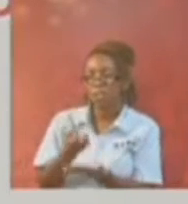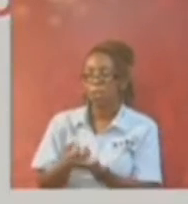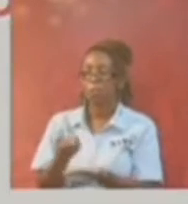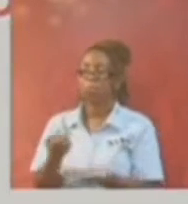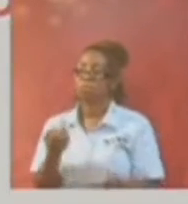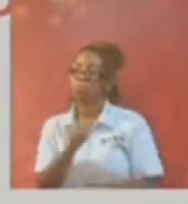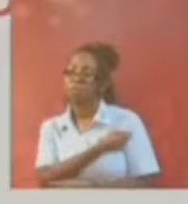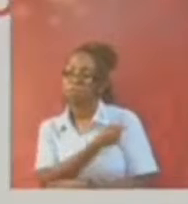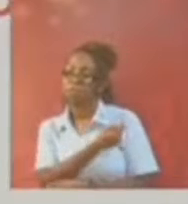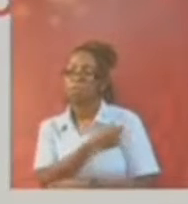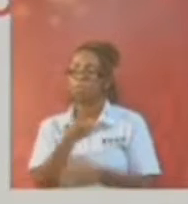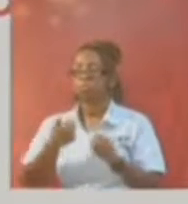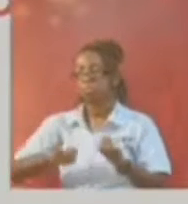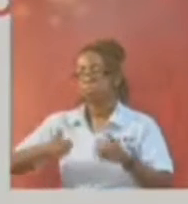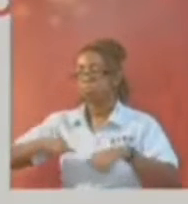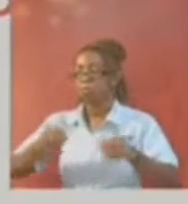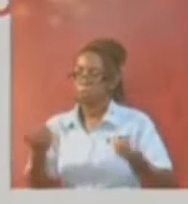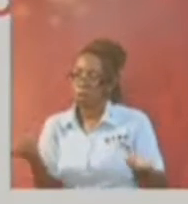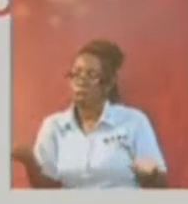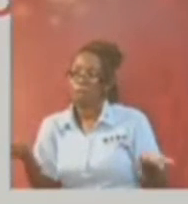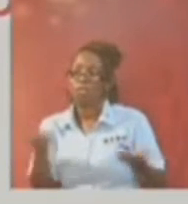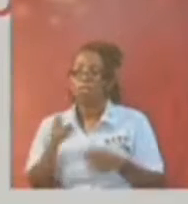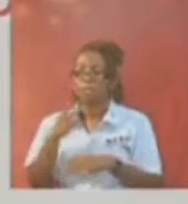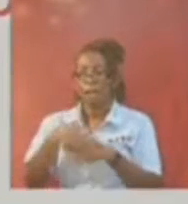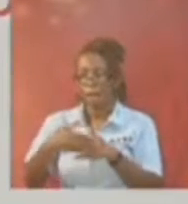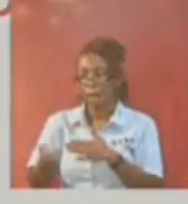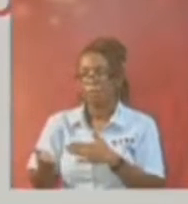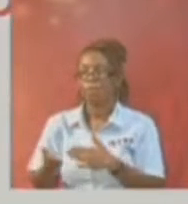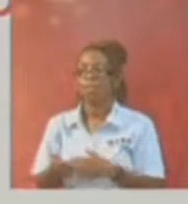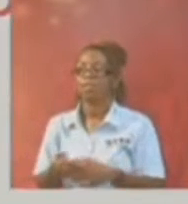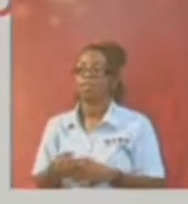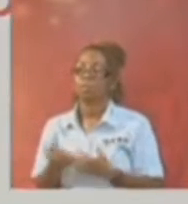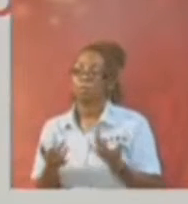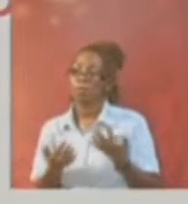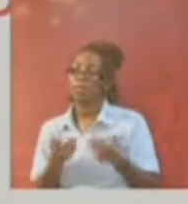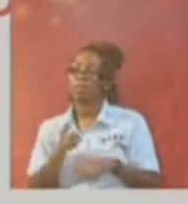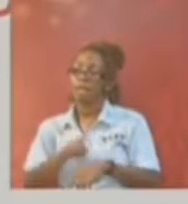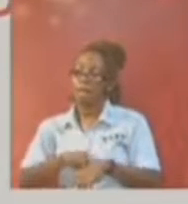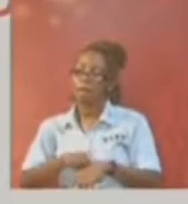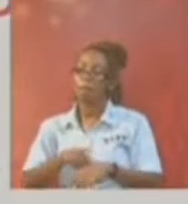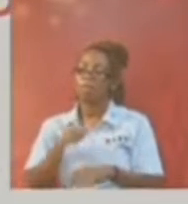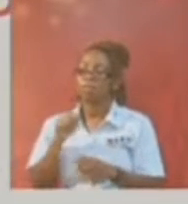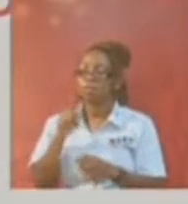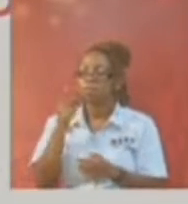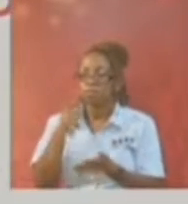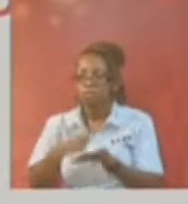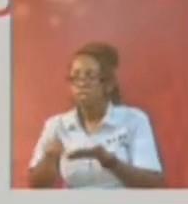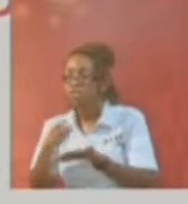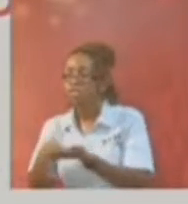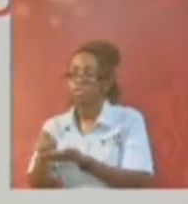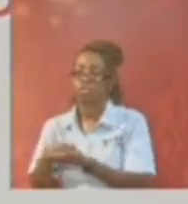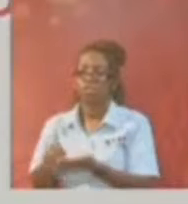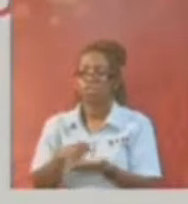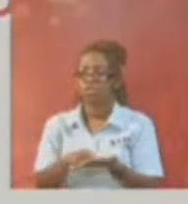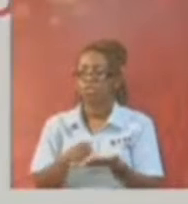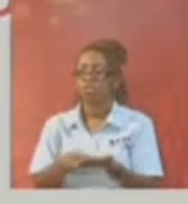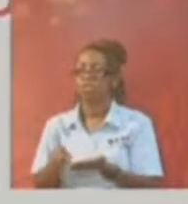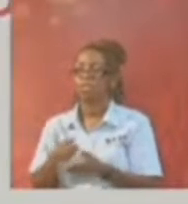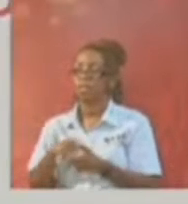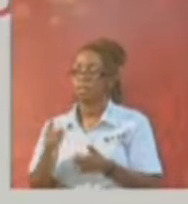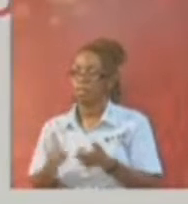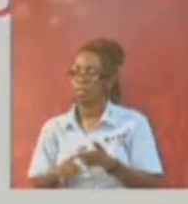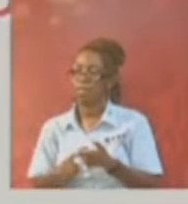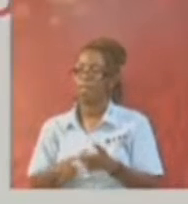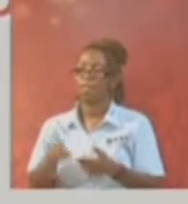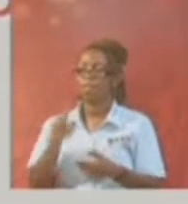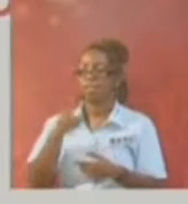then it says, yes, this is considered by our standards to be something that is safe for population use, and we